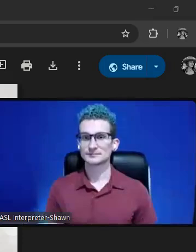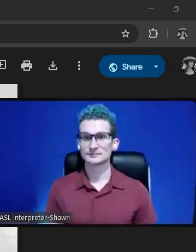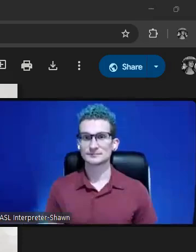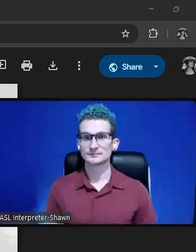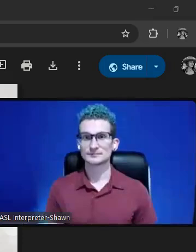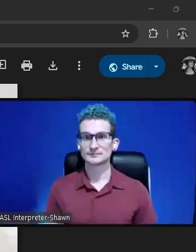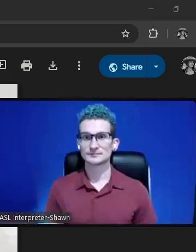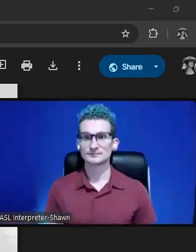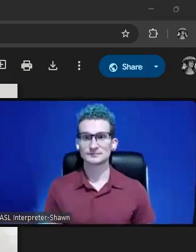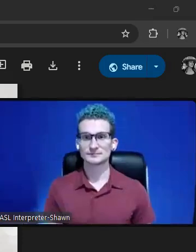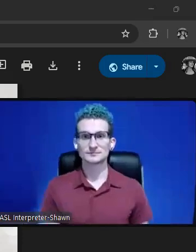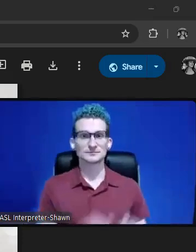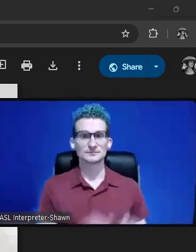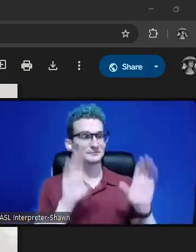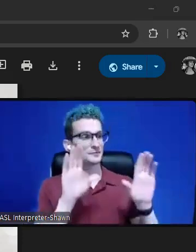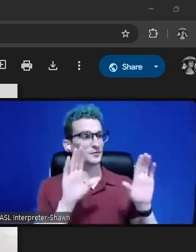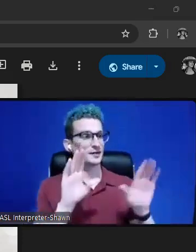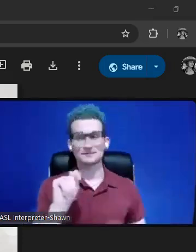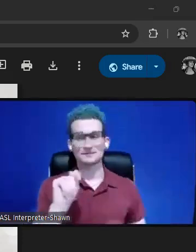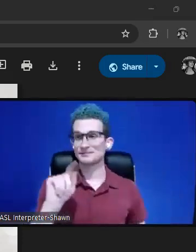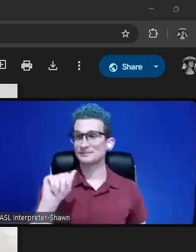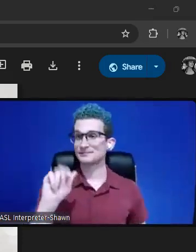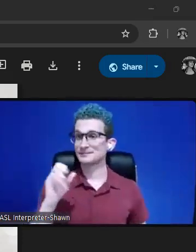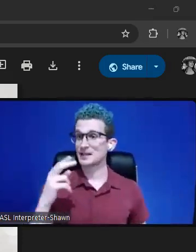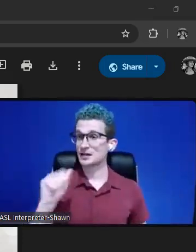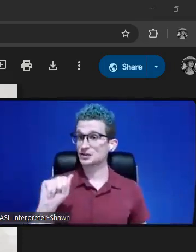Great, Tasha. Can we